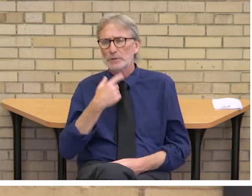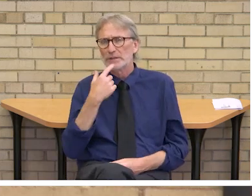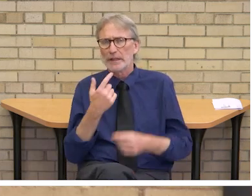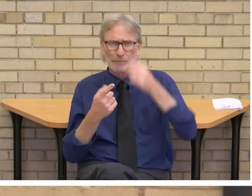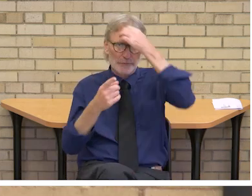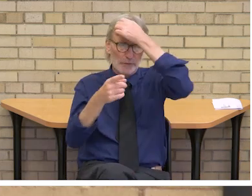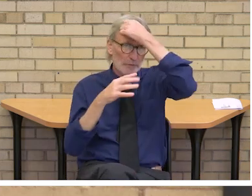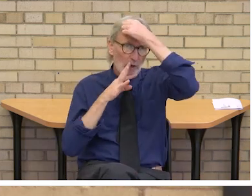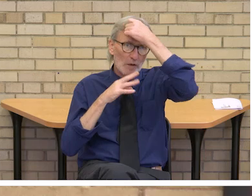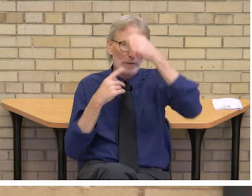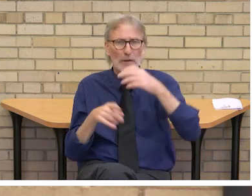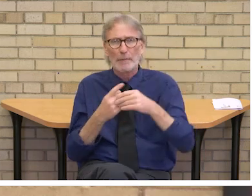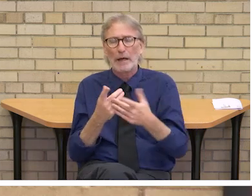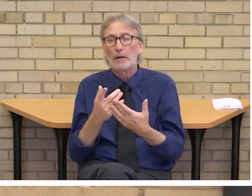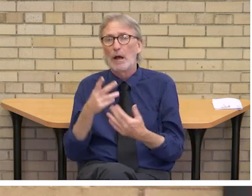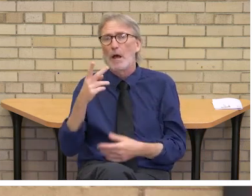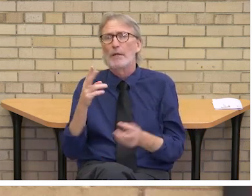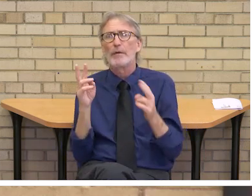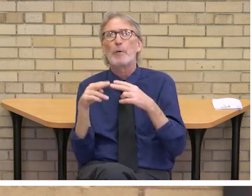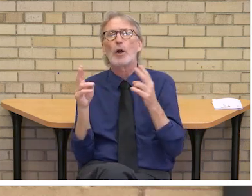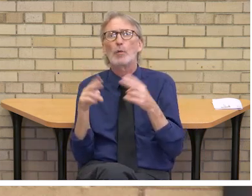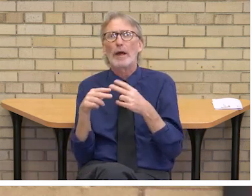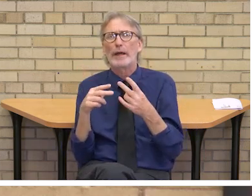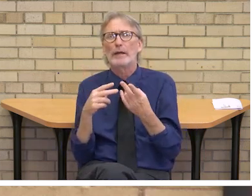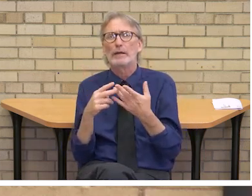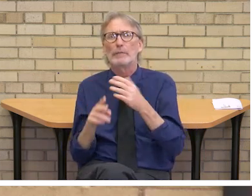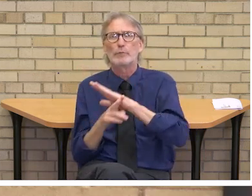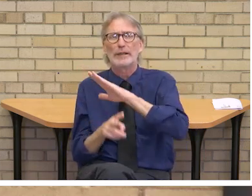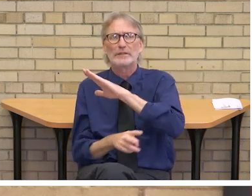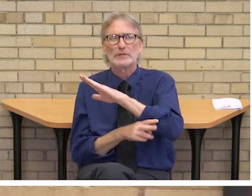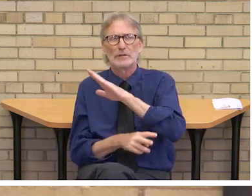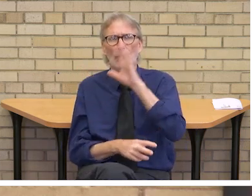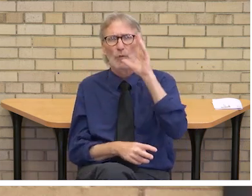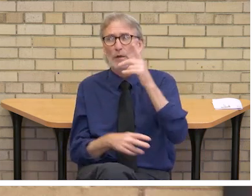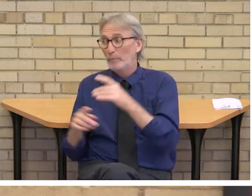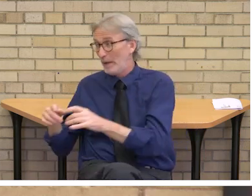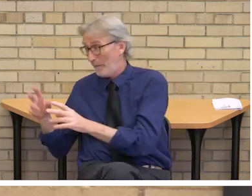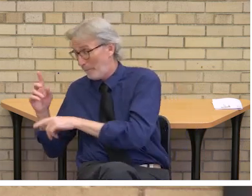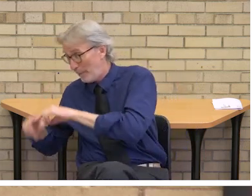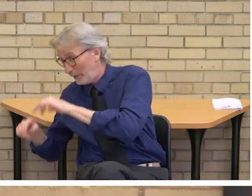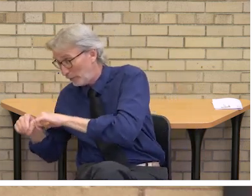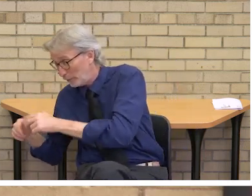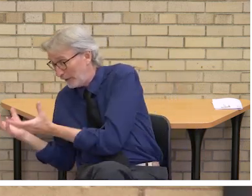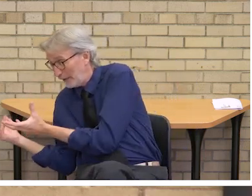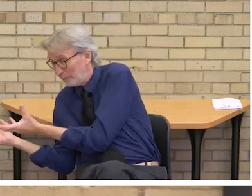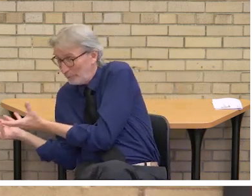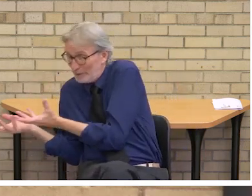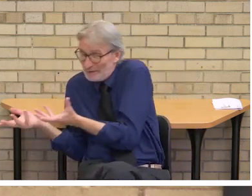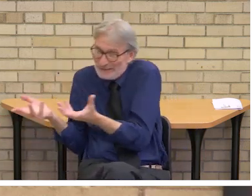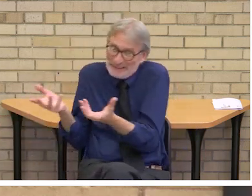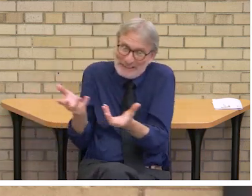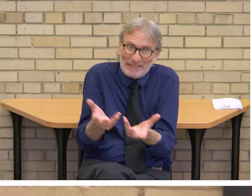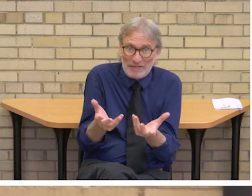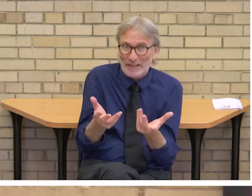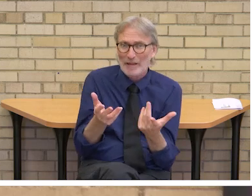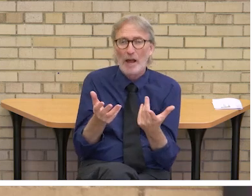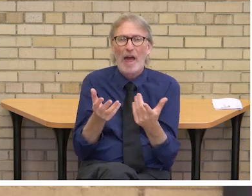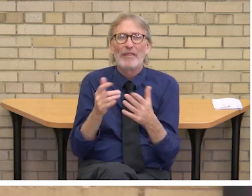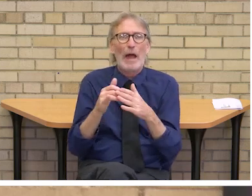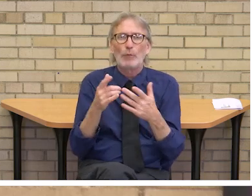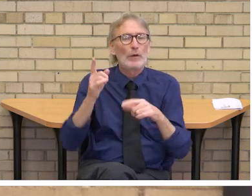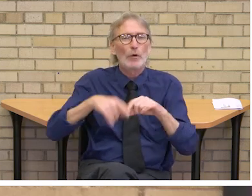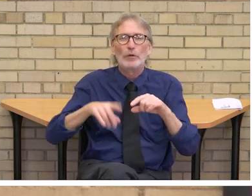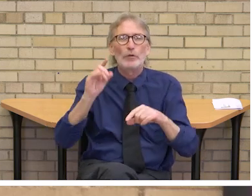mentioned how the Parkway Bridge is going to be built off alignment and slid into place, and that kind of technique wasn't really feasible